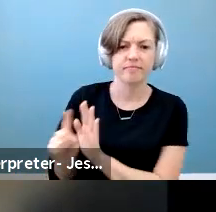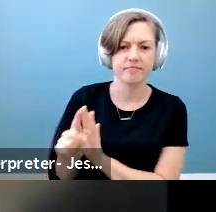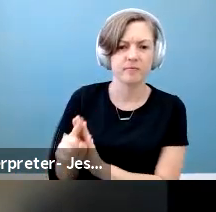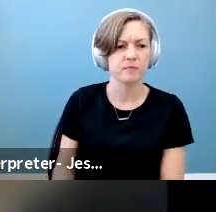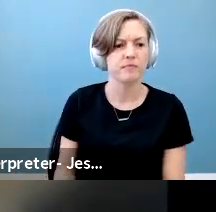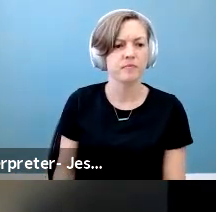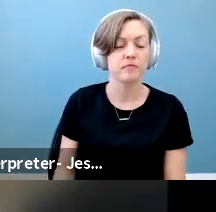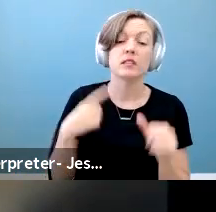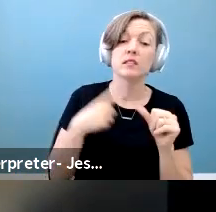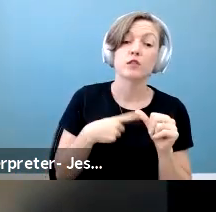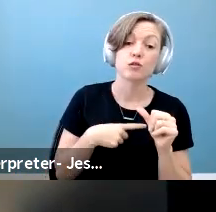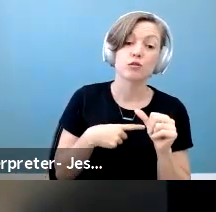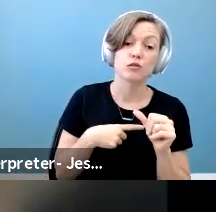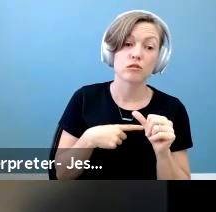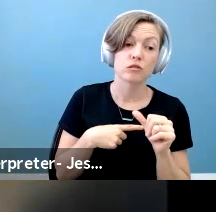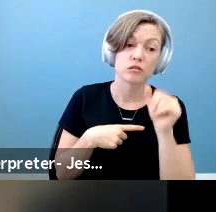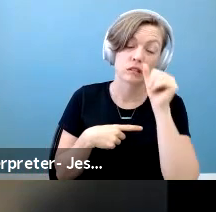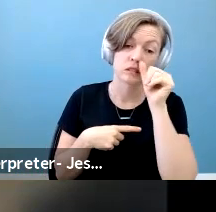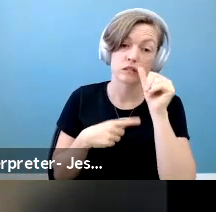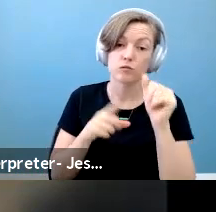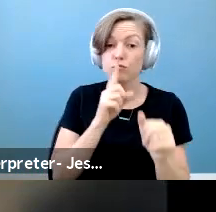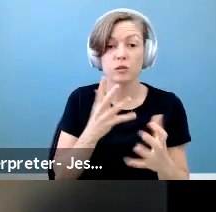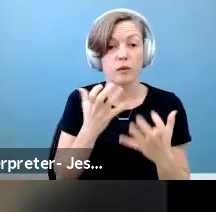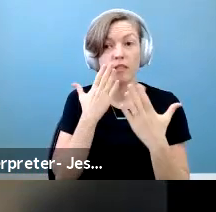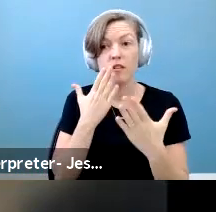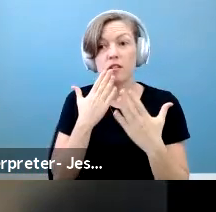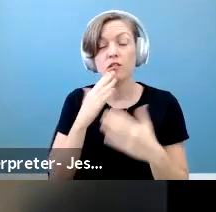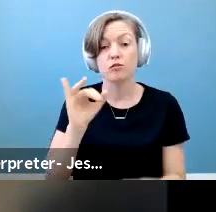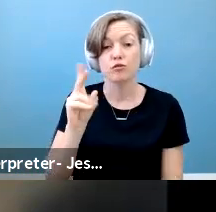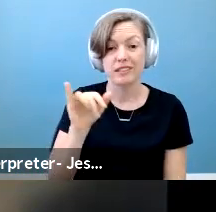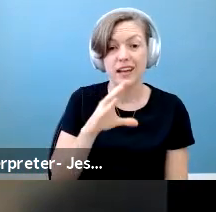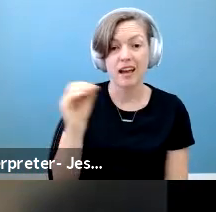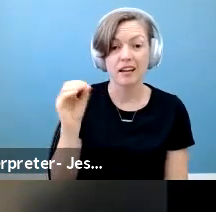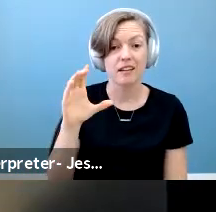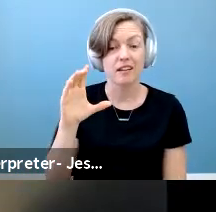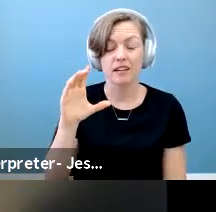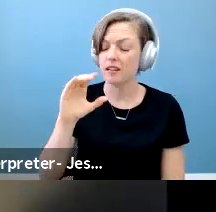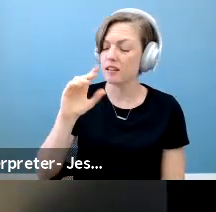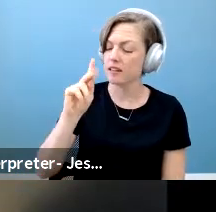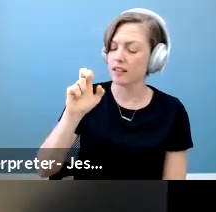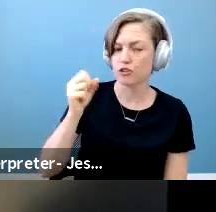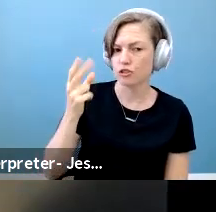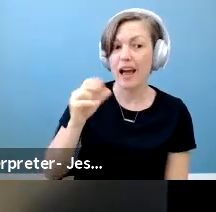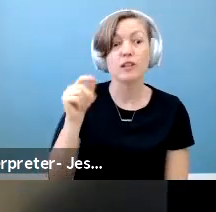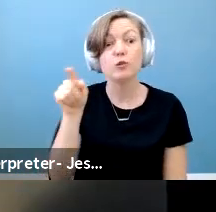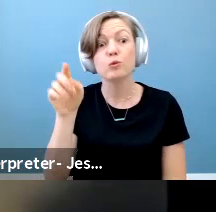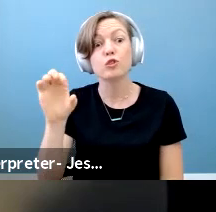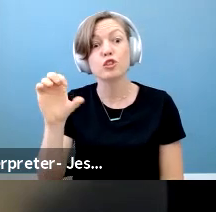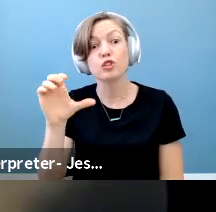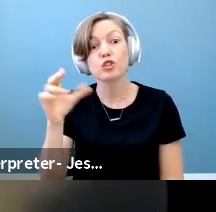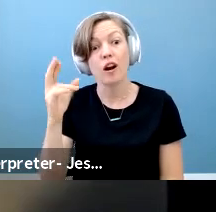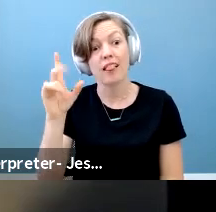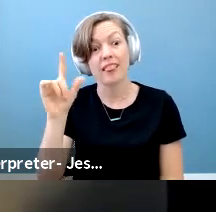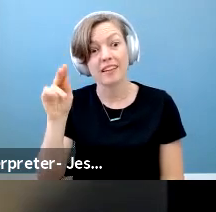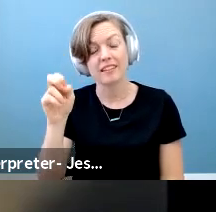well, first, I really want to thank Judy and Keisha and you, Charlene, I'm sorry,